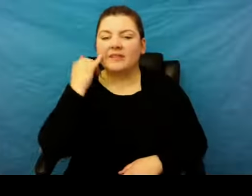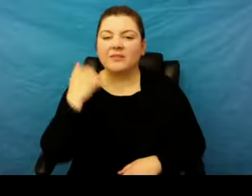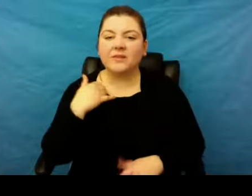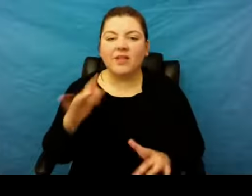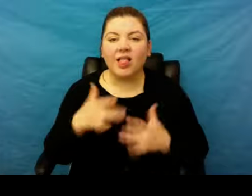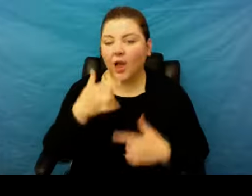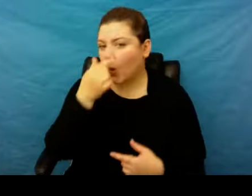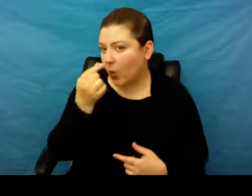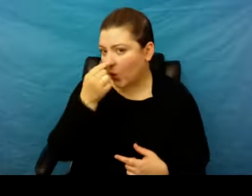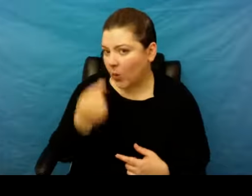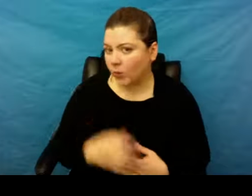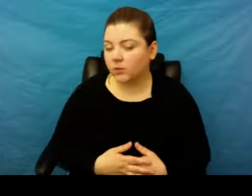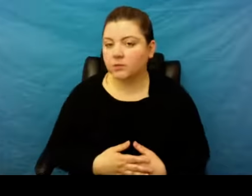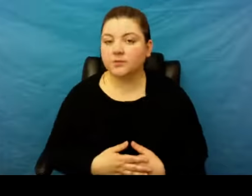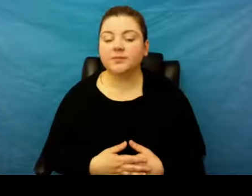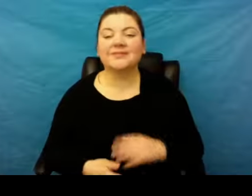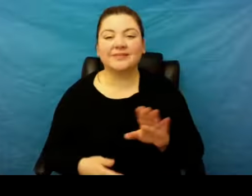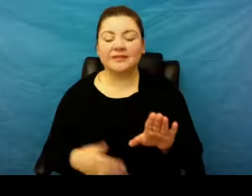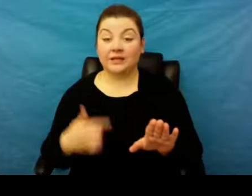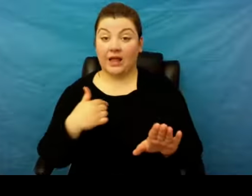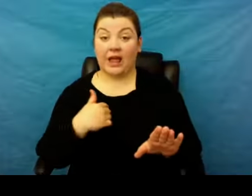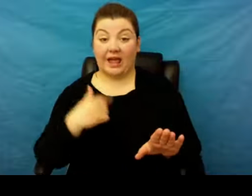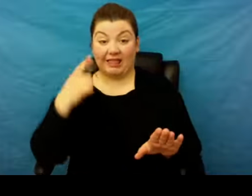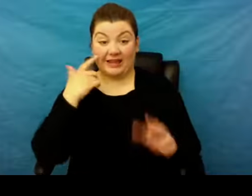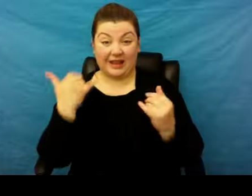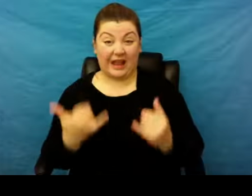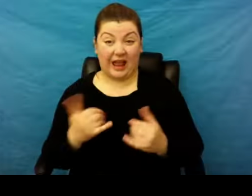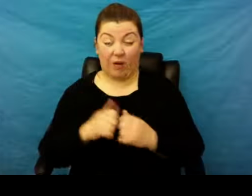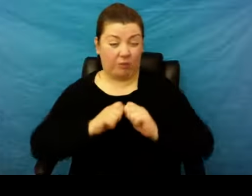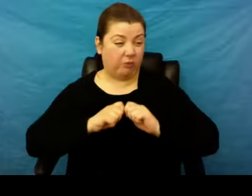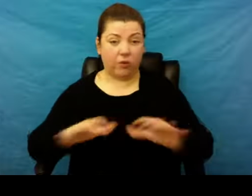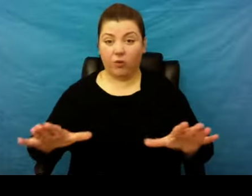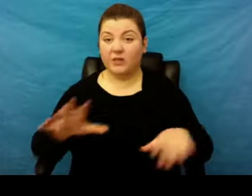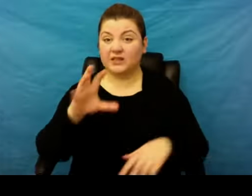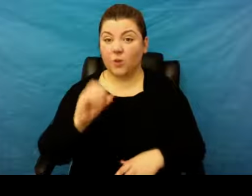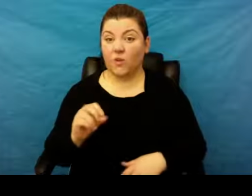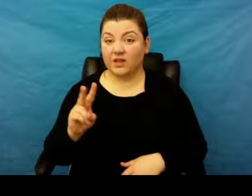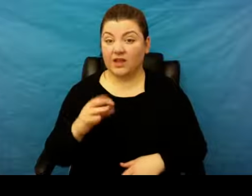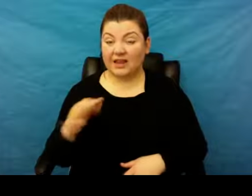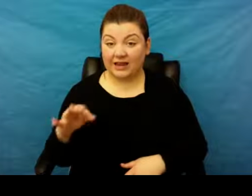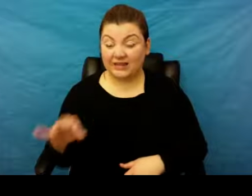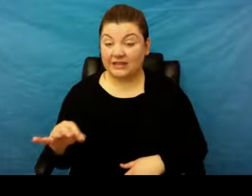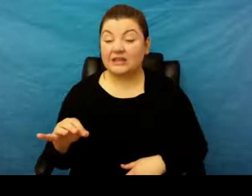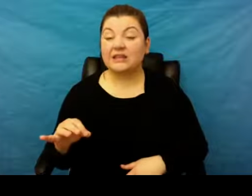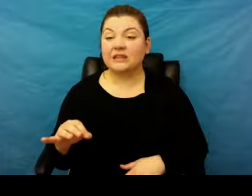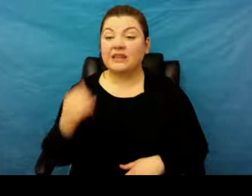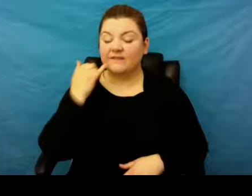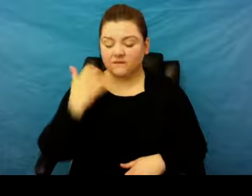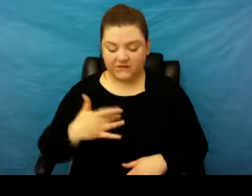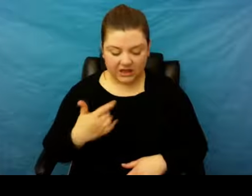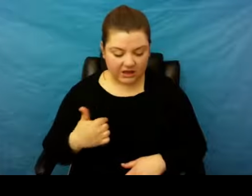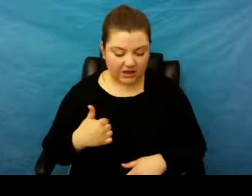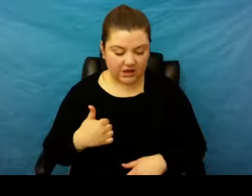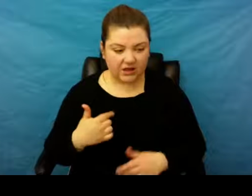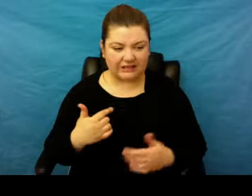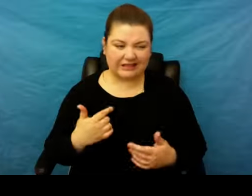given how rampant COVID-19 is at this point, I think if you have something that feels like a cold or you feel like you're getting